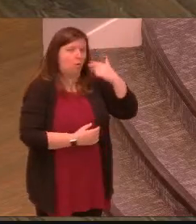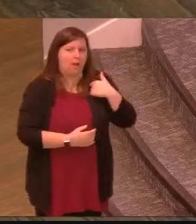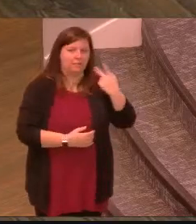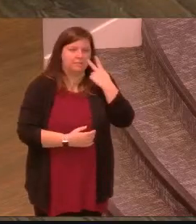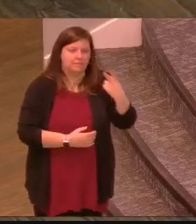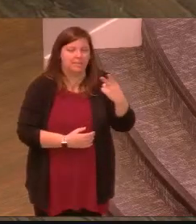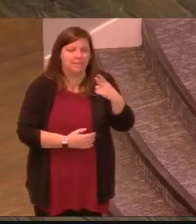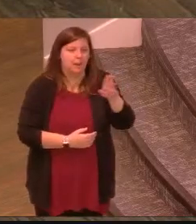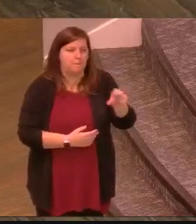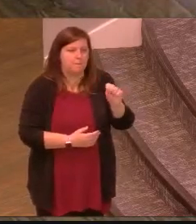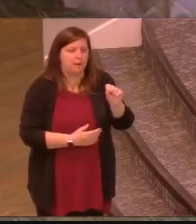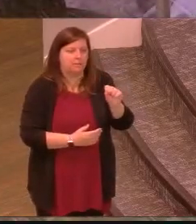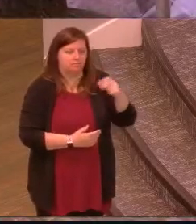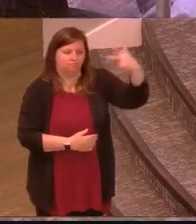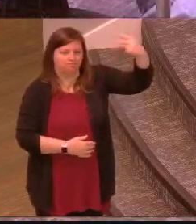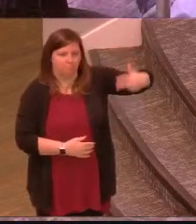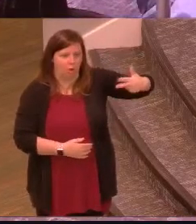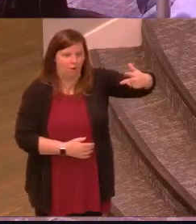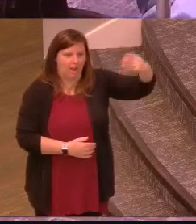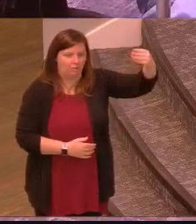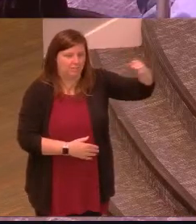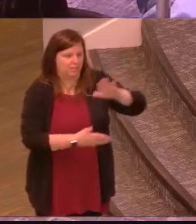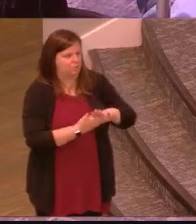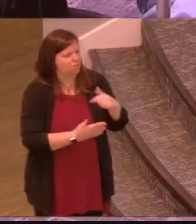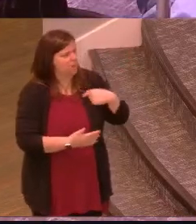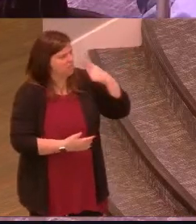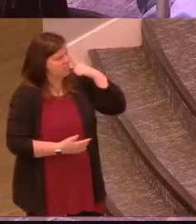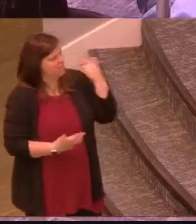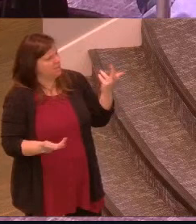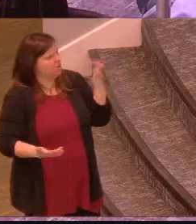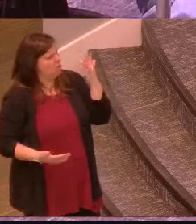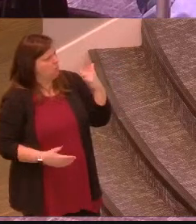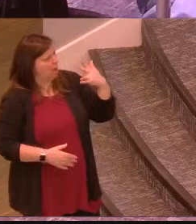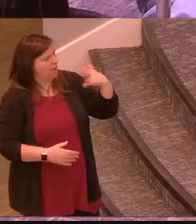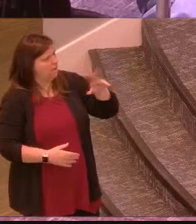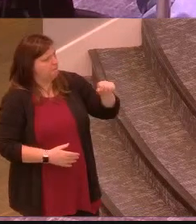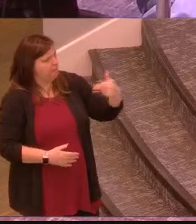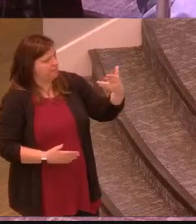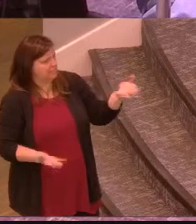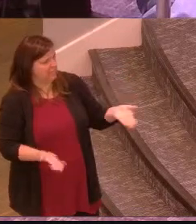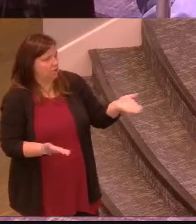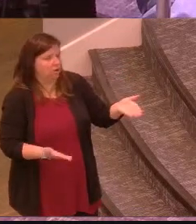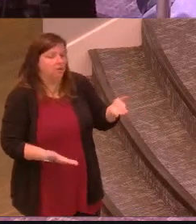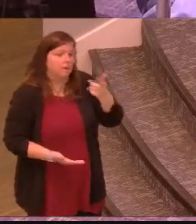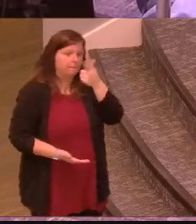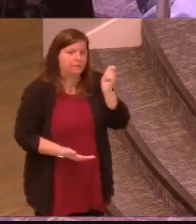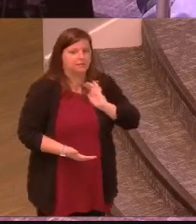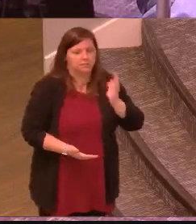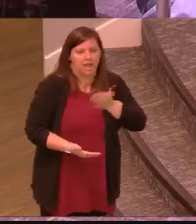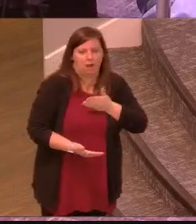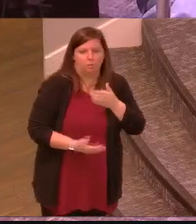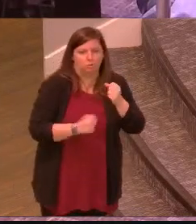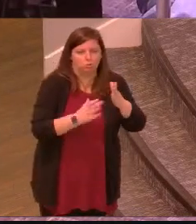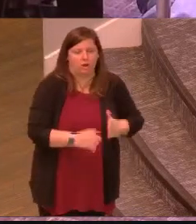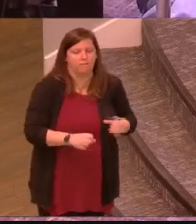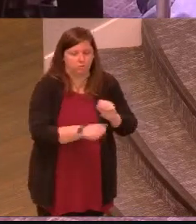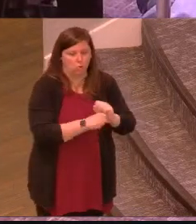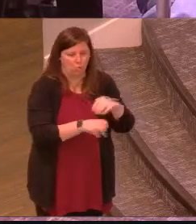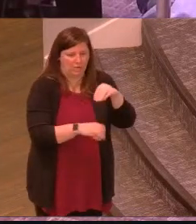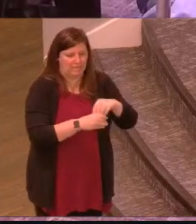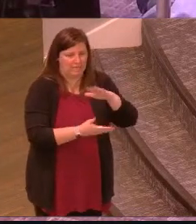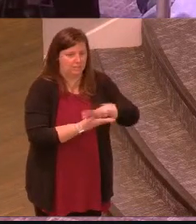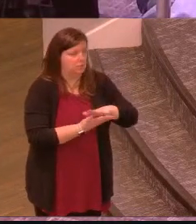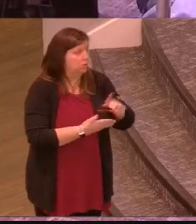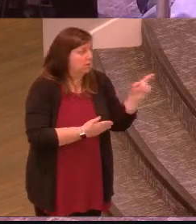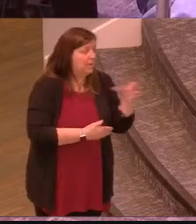schools regularly. And, Why are those buses here? So our drivers work, so we do still have people Okay. taking advantage of that. and the nutrition workers too, I think we were talking about